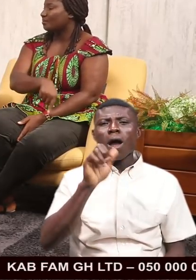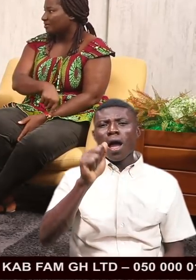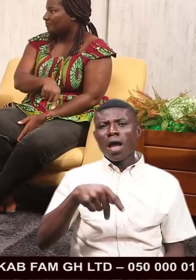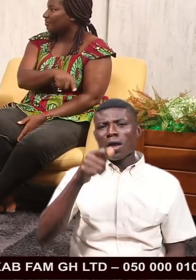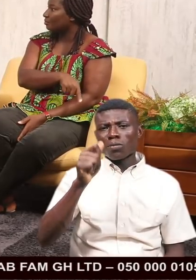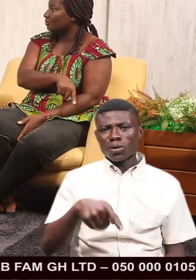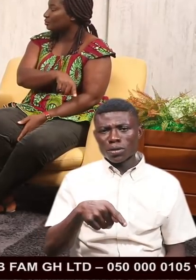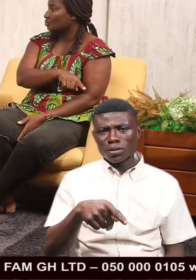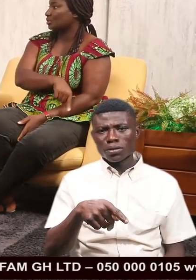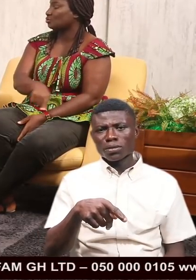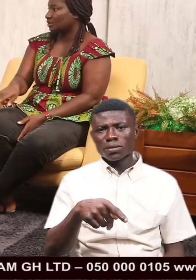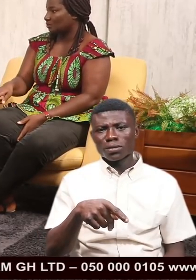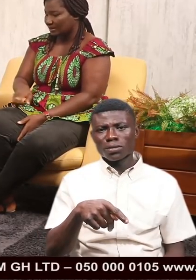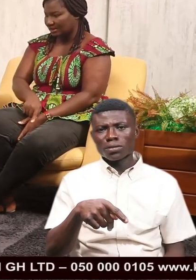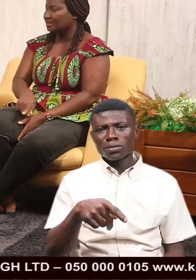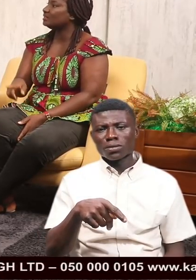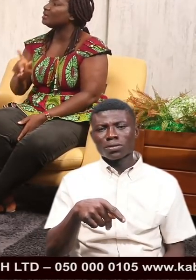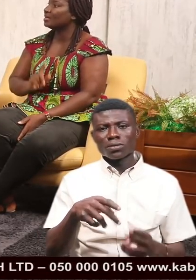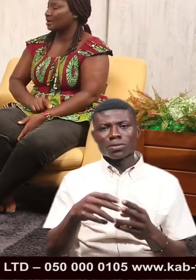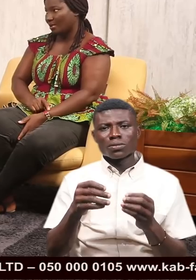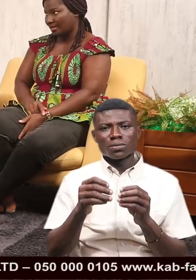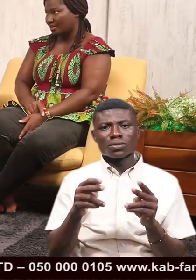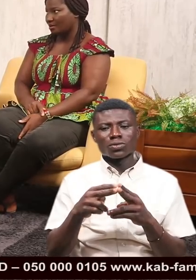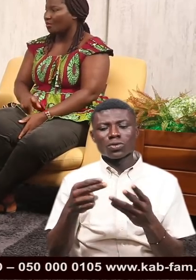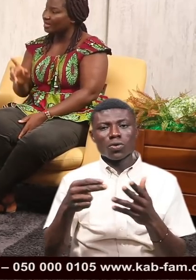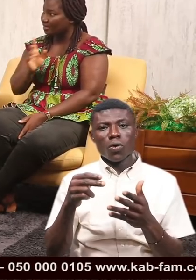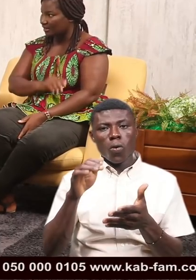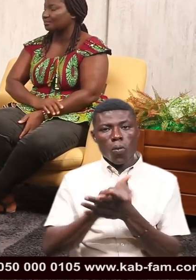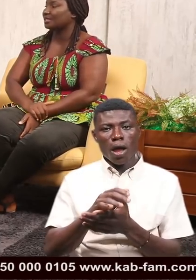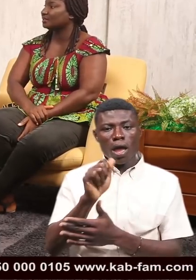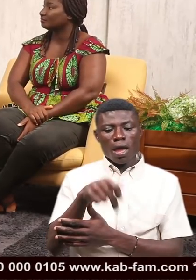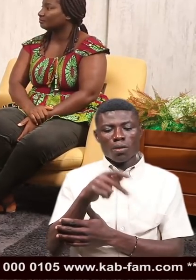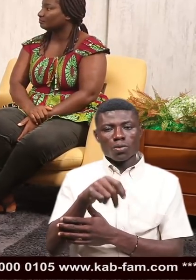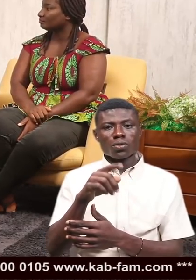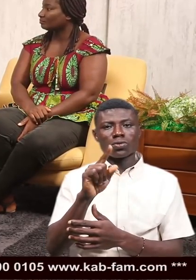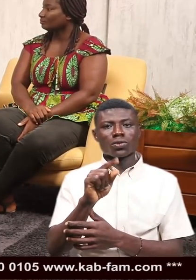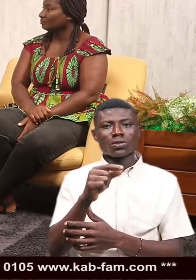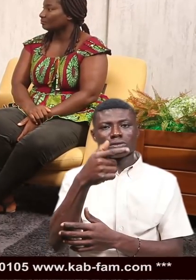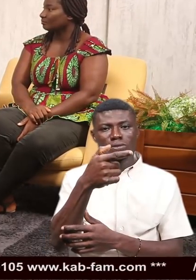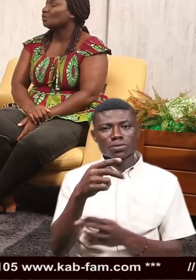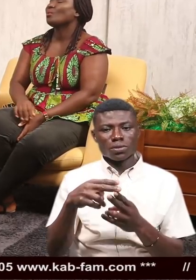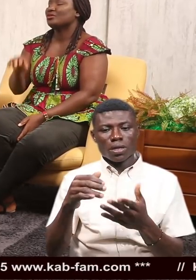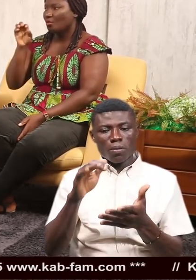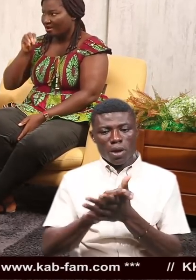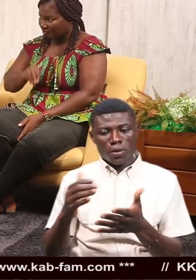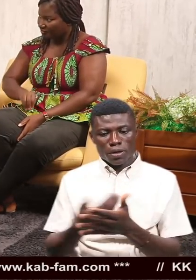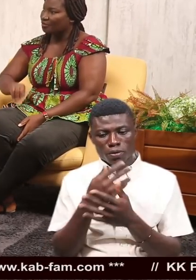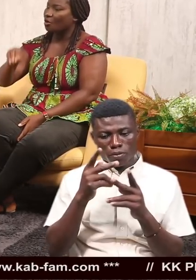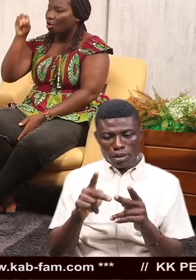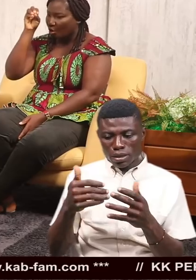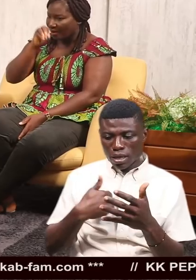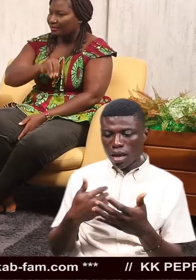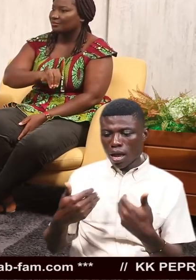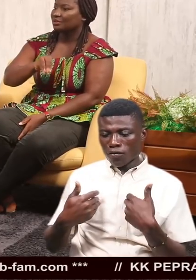2021 oware February 2021 ti this year we nya 1 year waye engagement waye oba fofro engagement waye oba